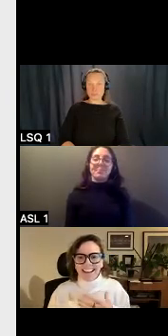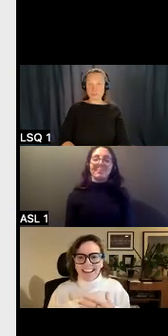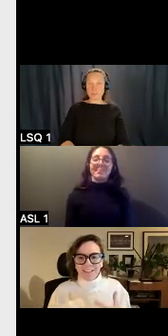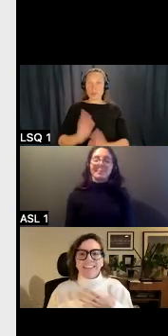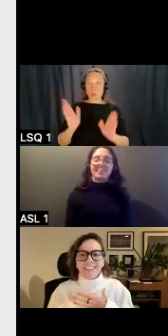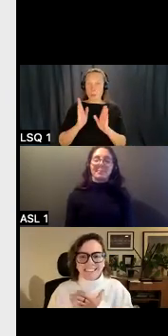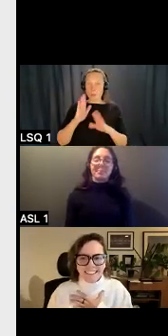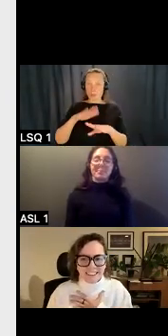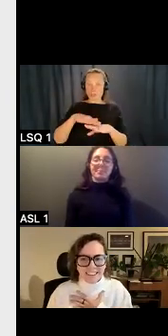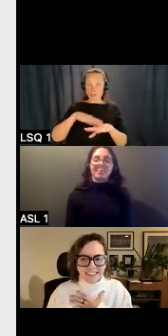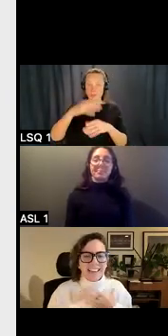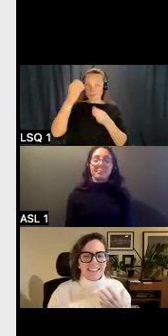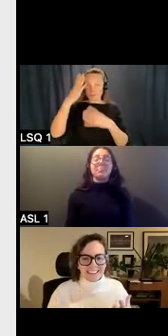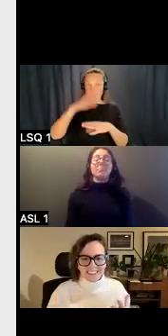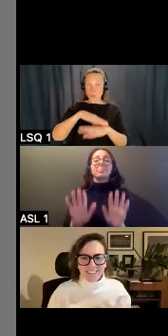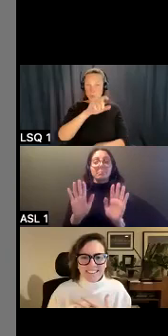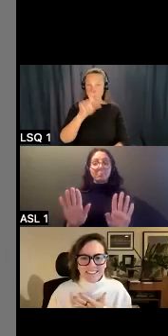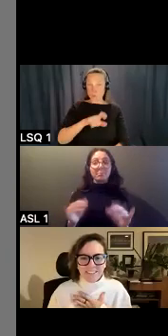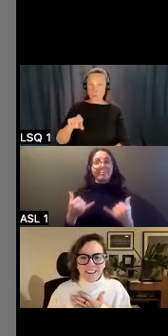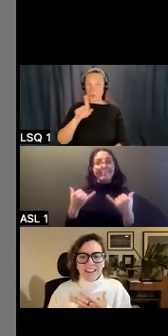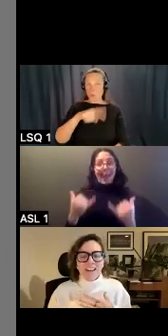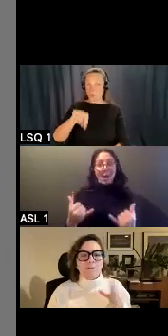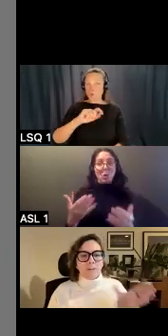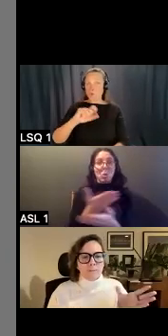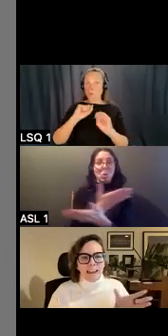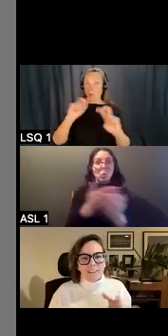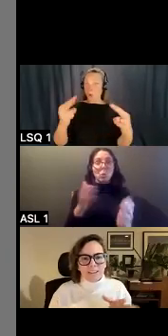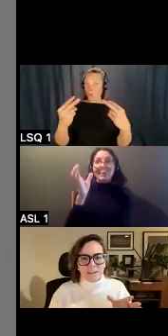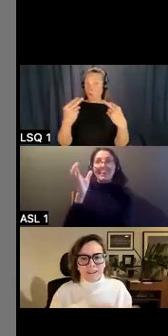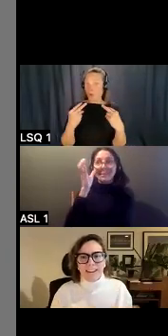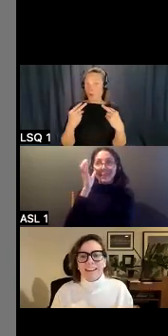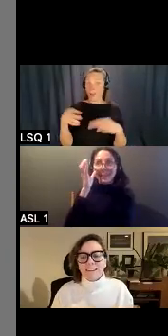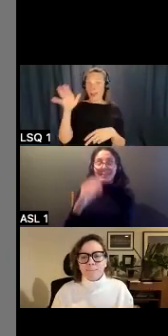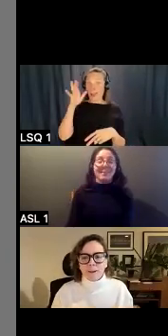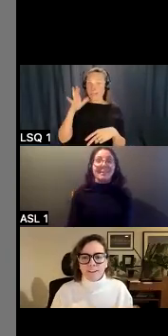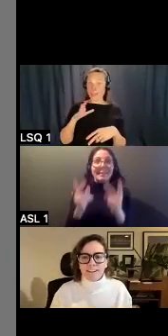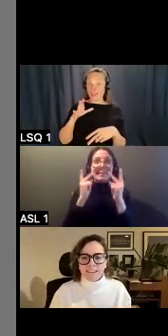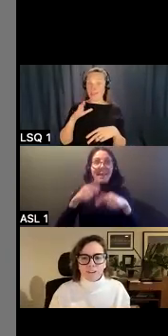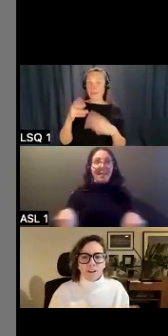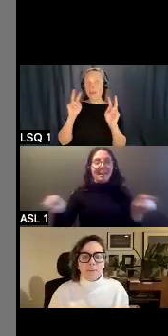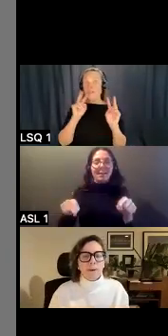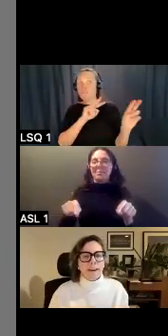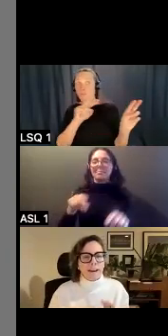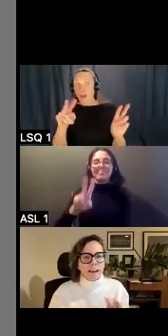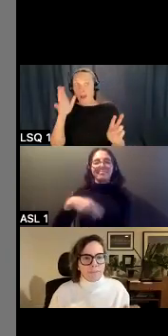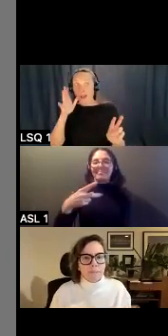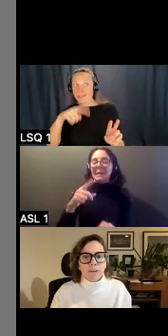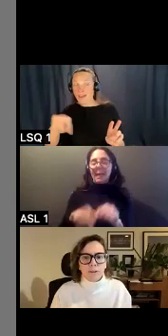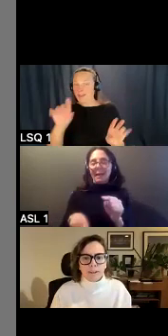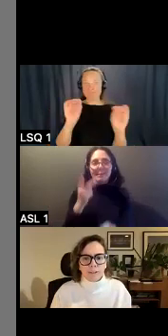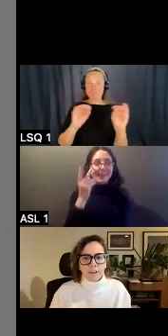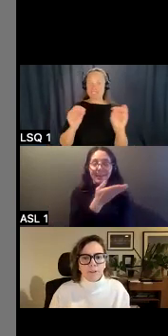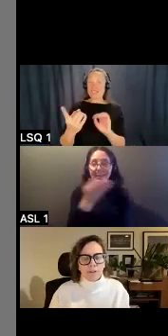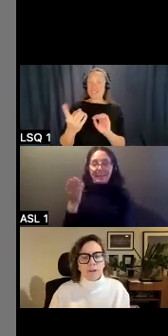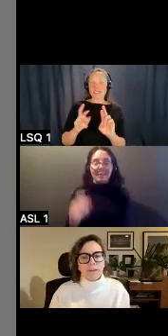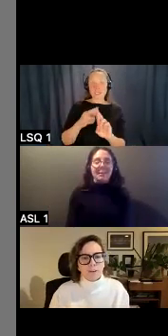can hear and see us, but we can't hear or see you. We won't be having a Q&A as part of today's session, but